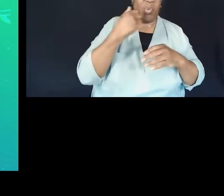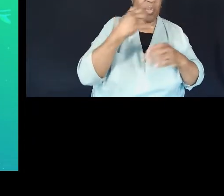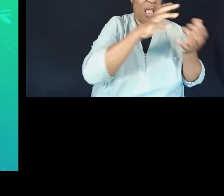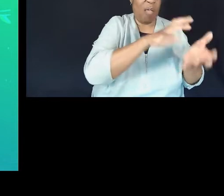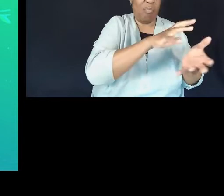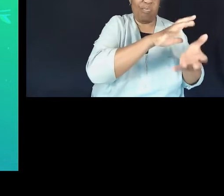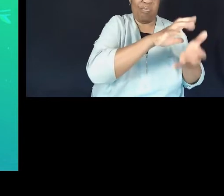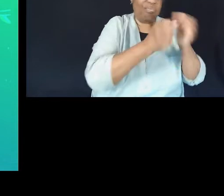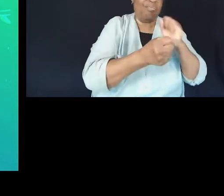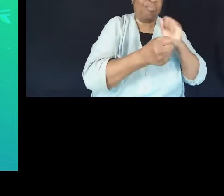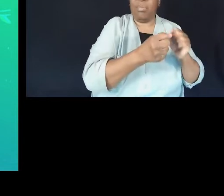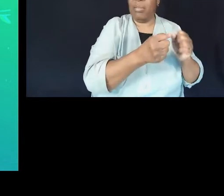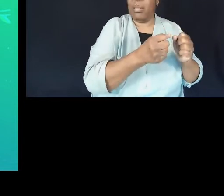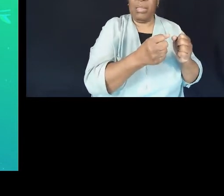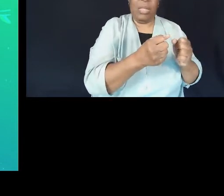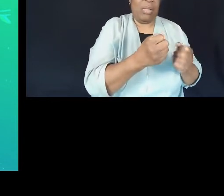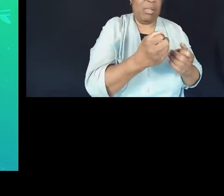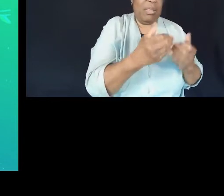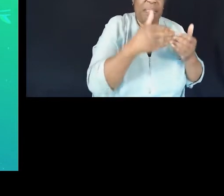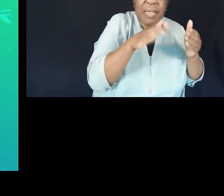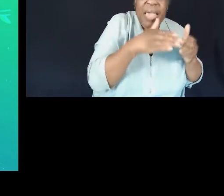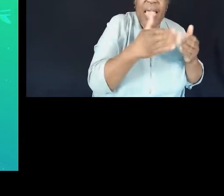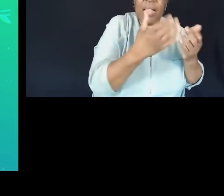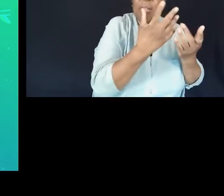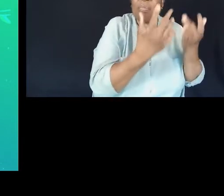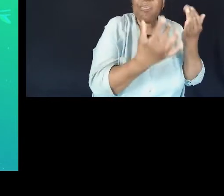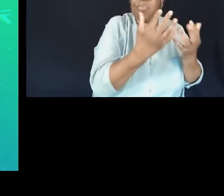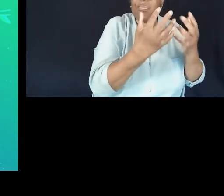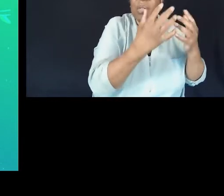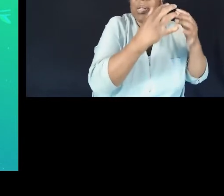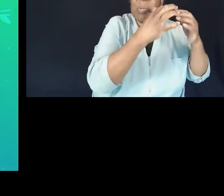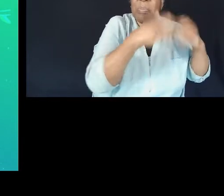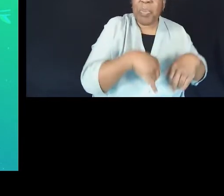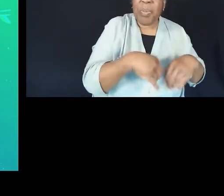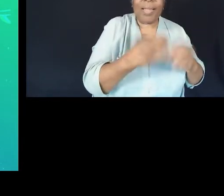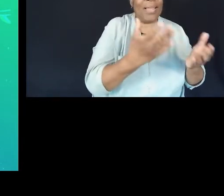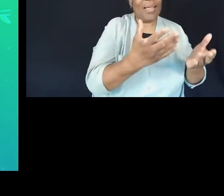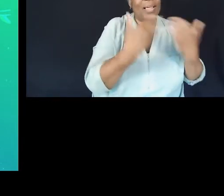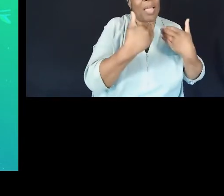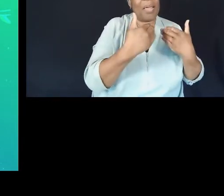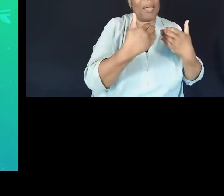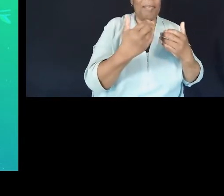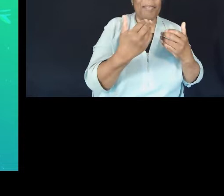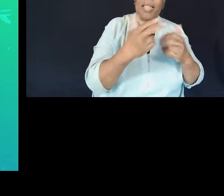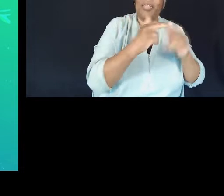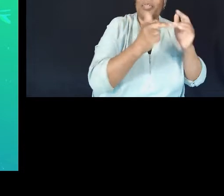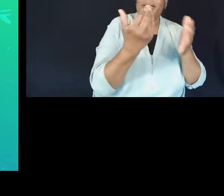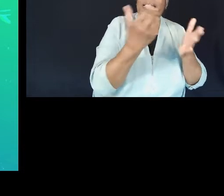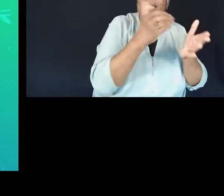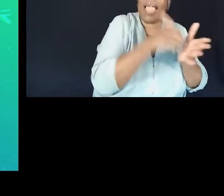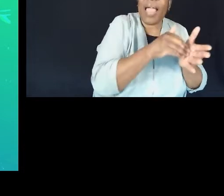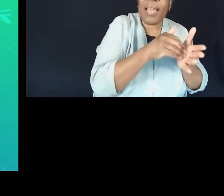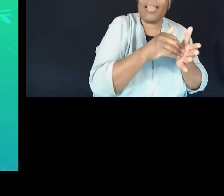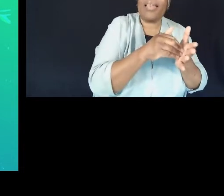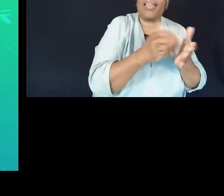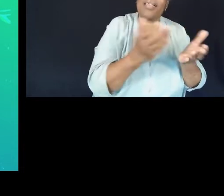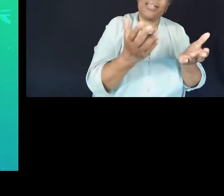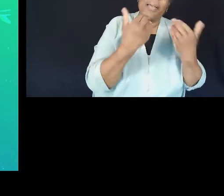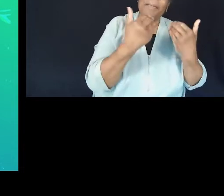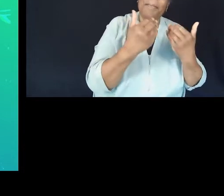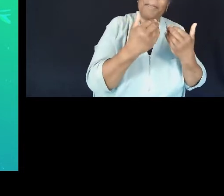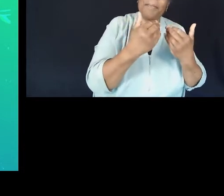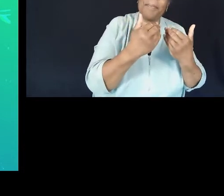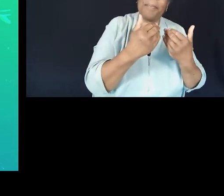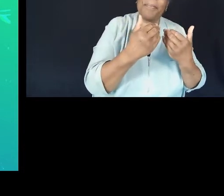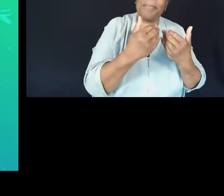been burned with fire. Come, let us rebuild the wall of Jerusalem and we will no longer be in disgrace. I also